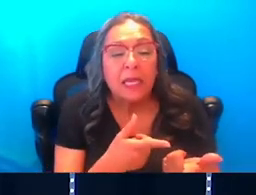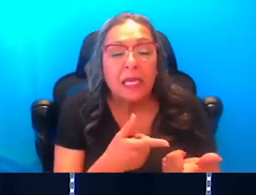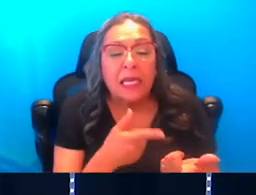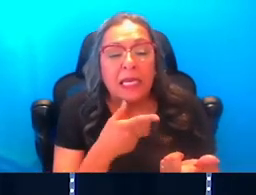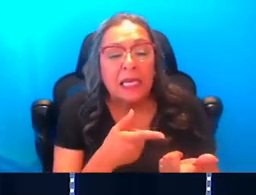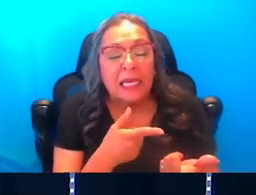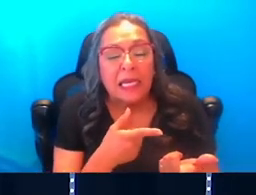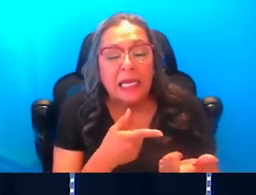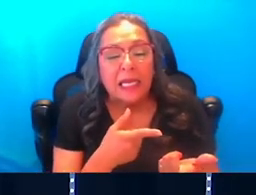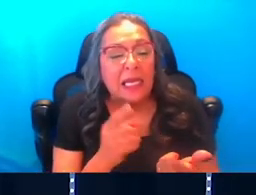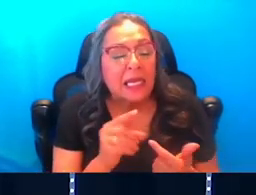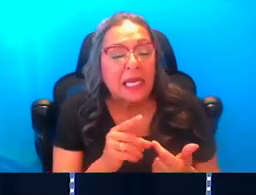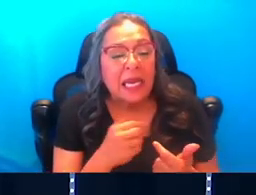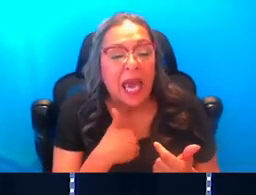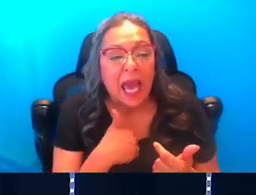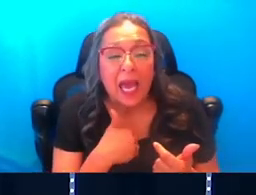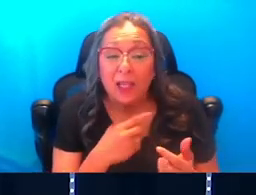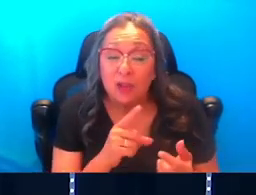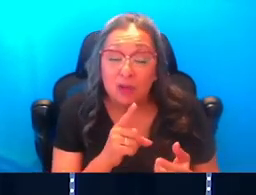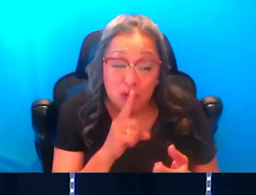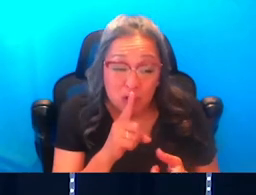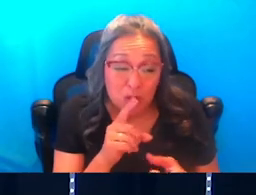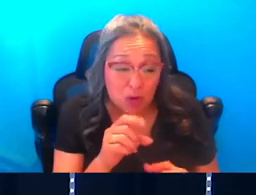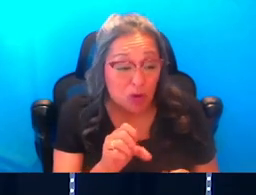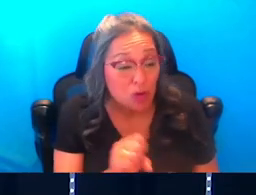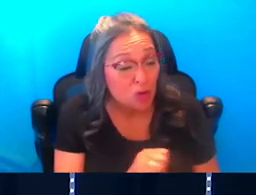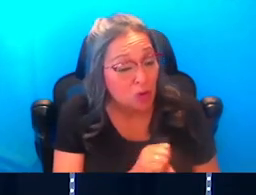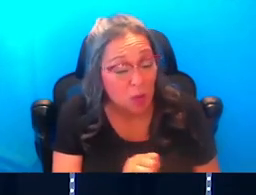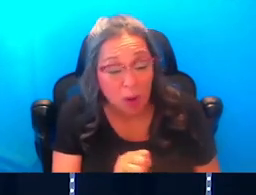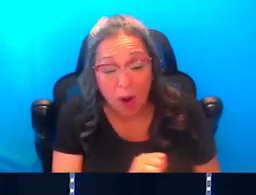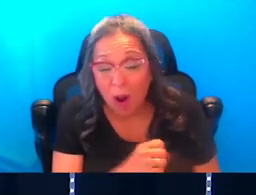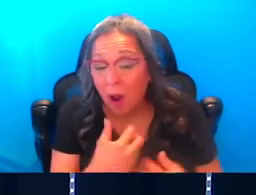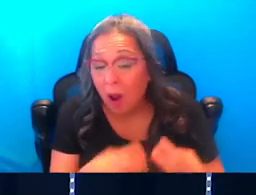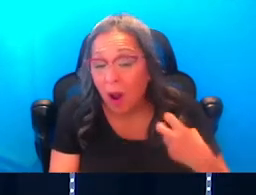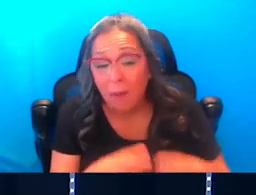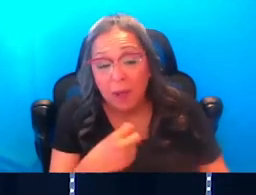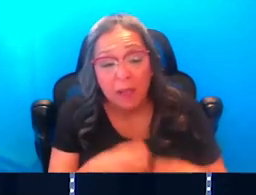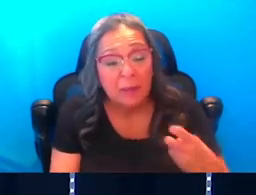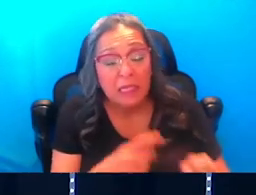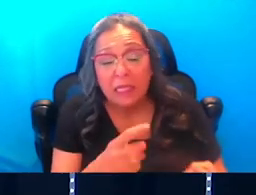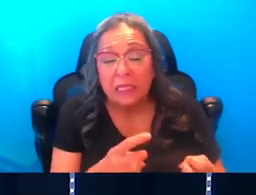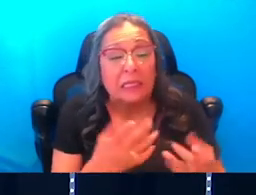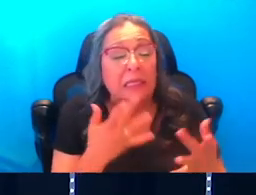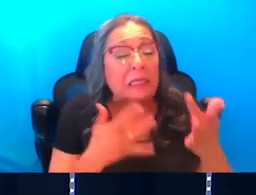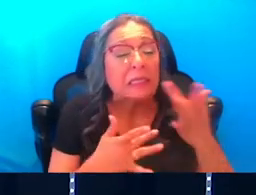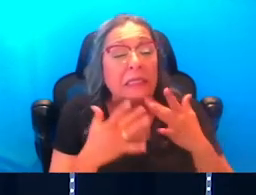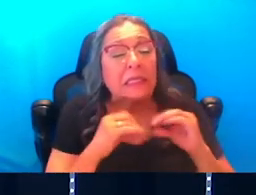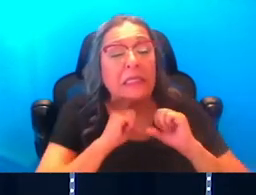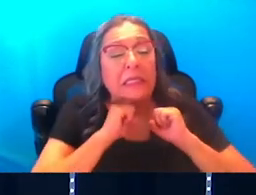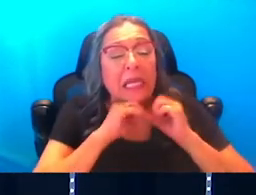this isn't first world problems kind of thing for James. So now he's talking about a guy who's truly destitute.